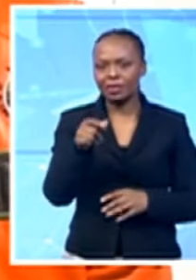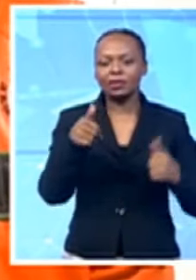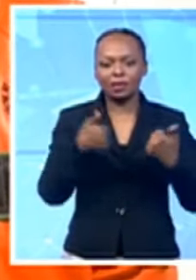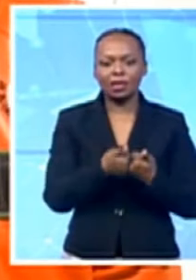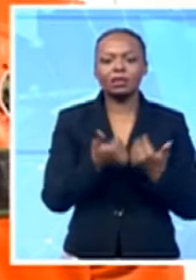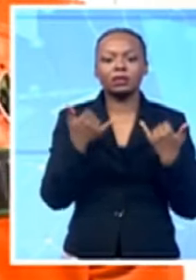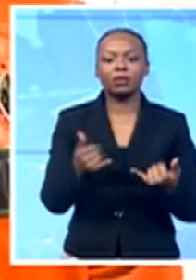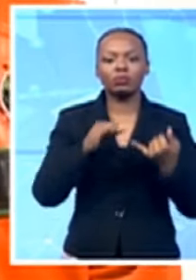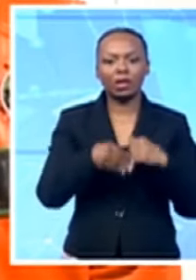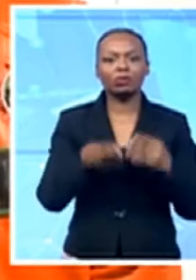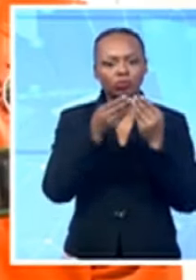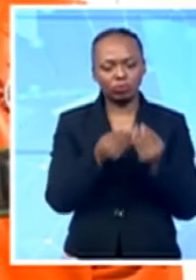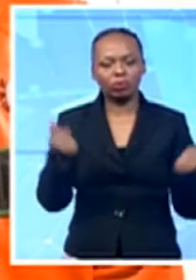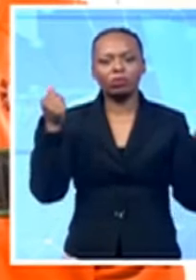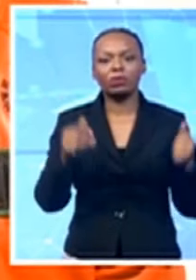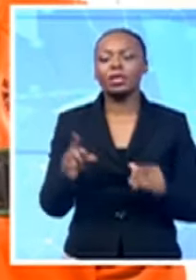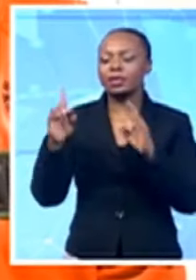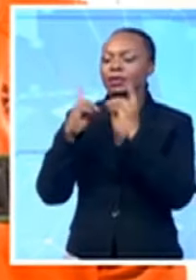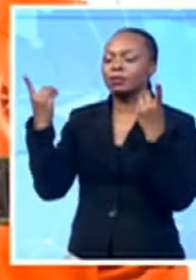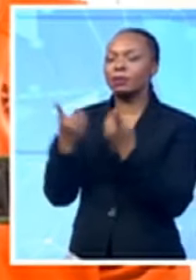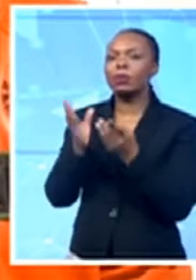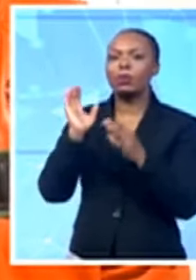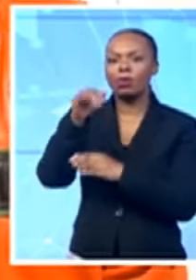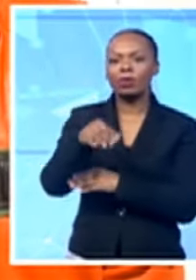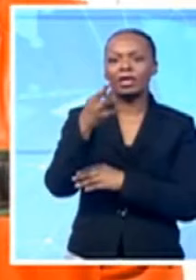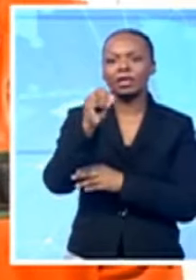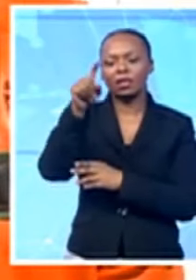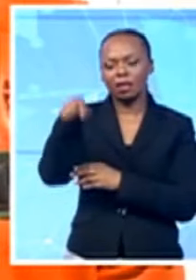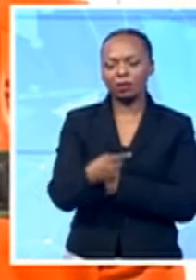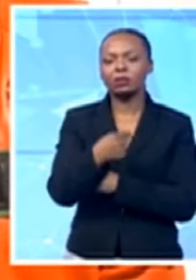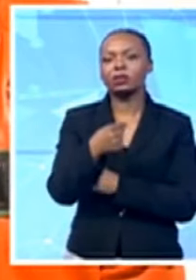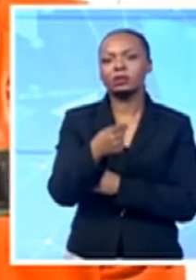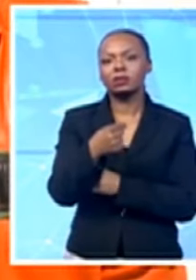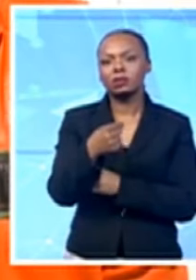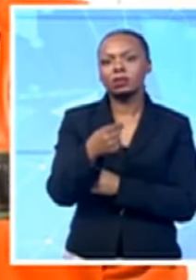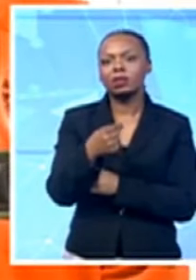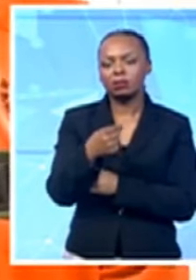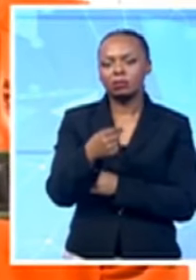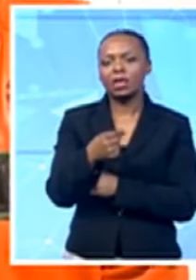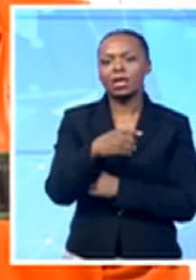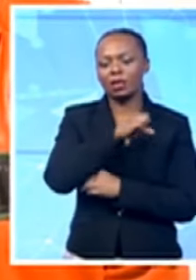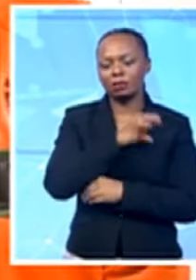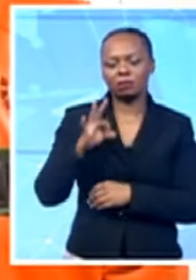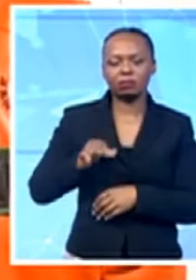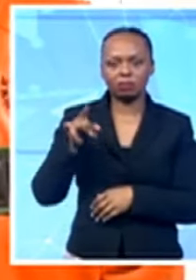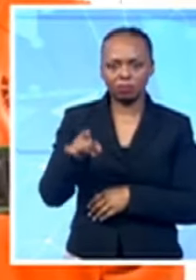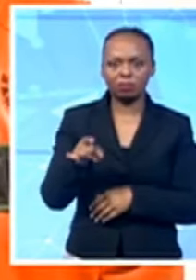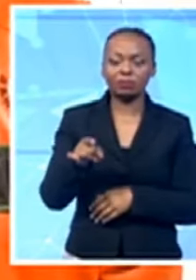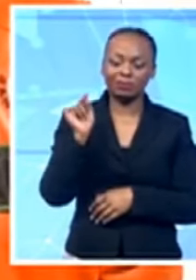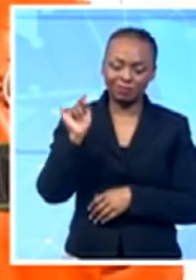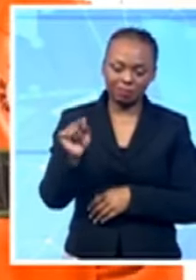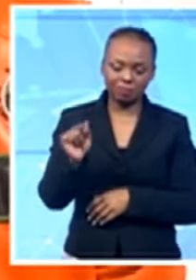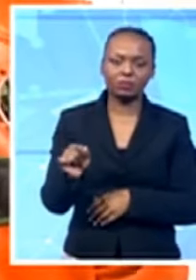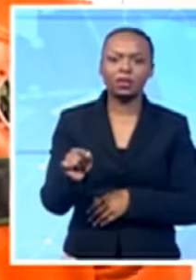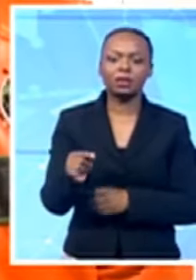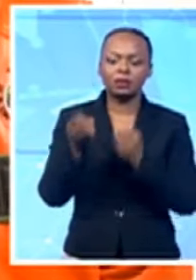got over 30,000 employees, which by a number, of course, 30,000 is